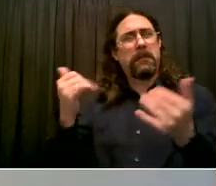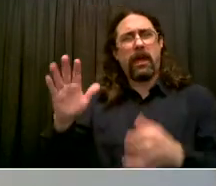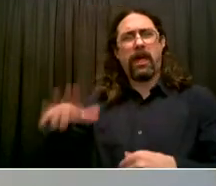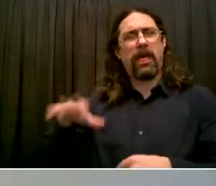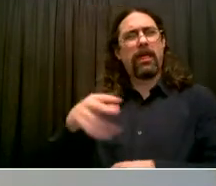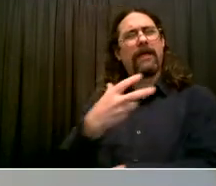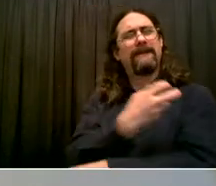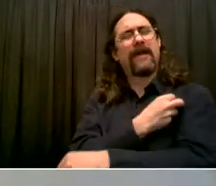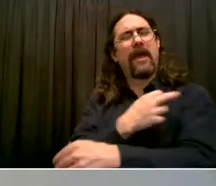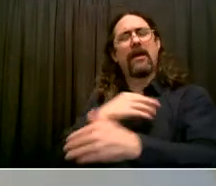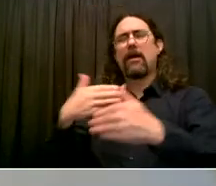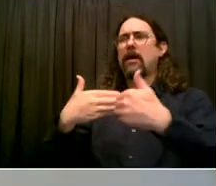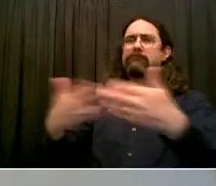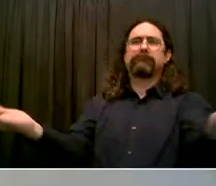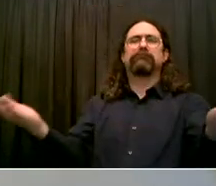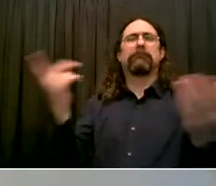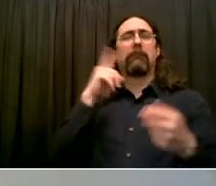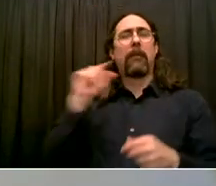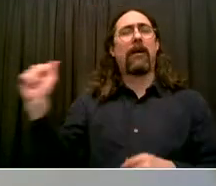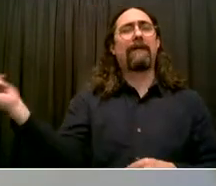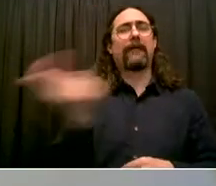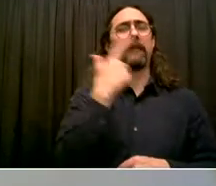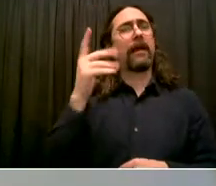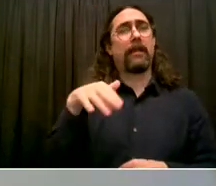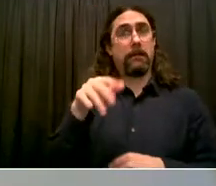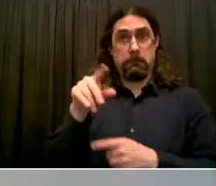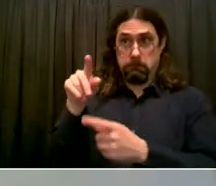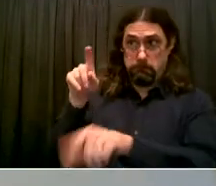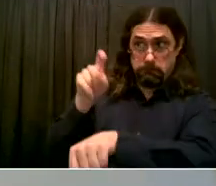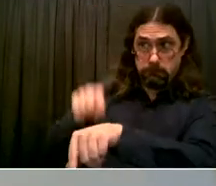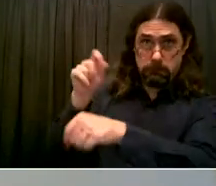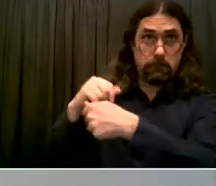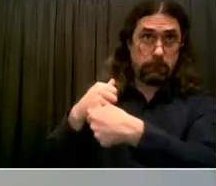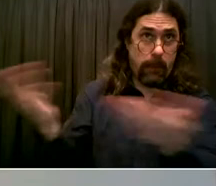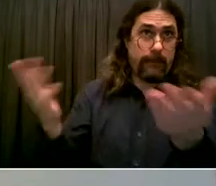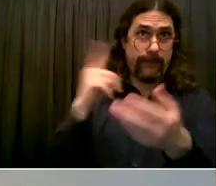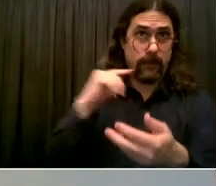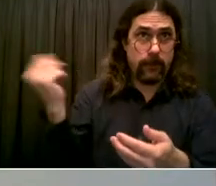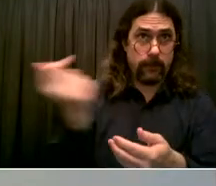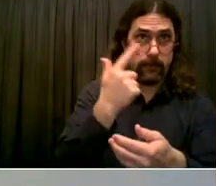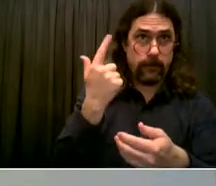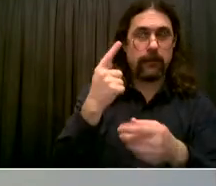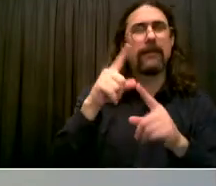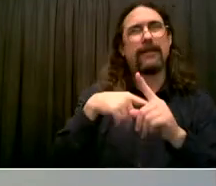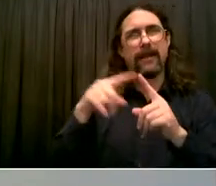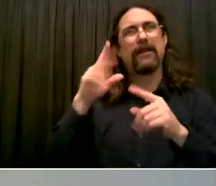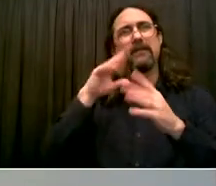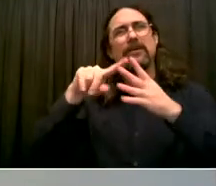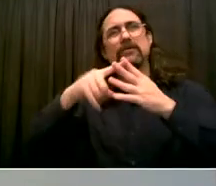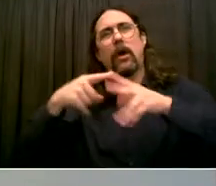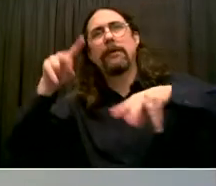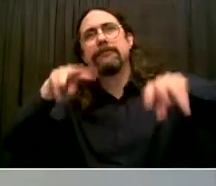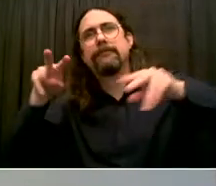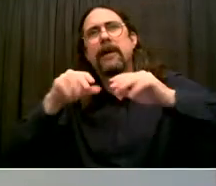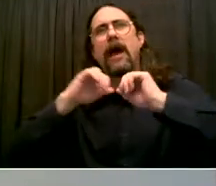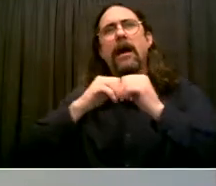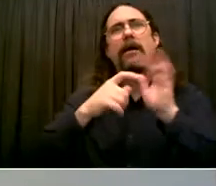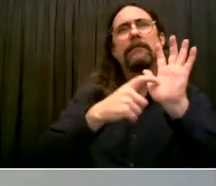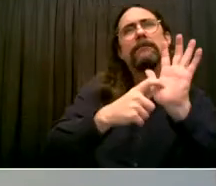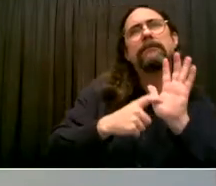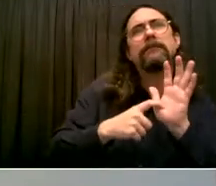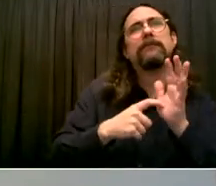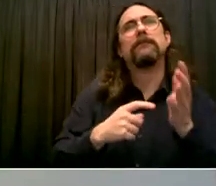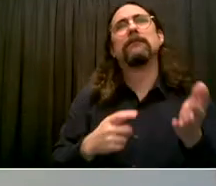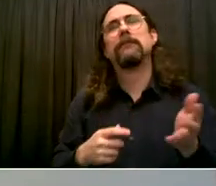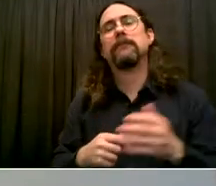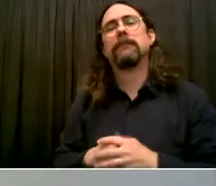need to get to a point where, you know, vaccines are widely abundant, available, and people have all been reached and given the information they need to make an